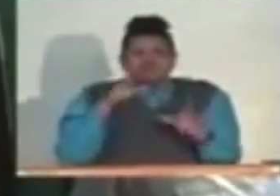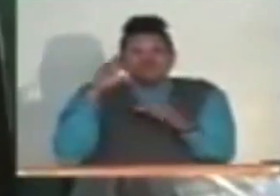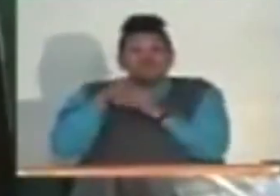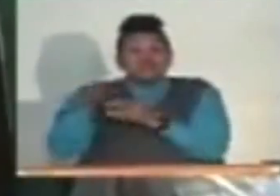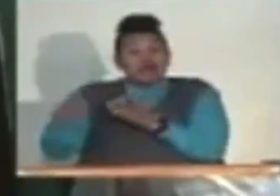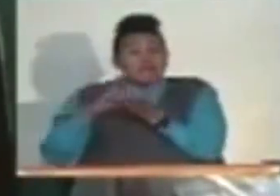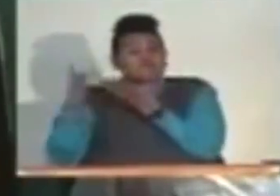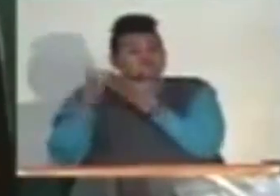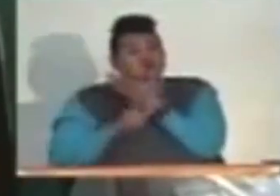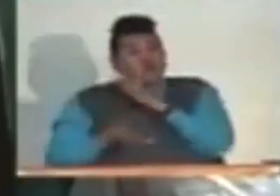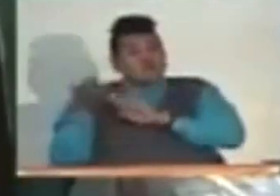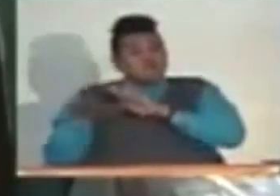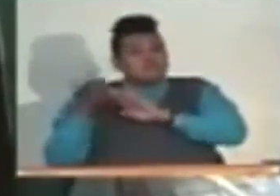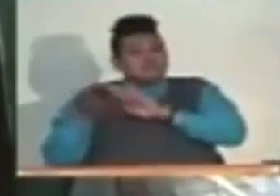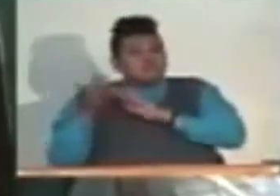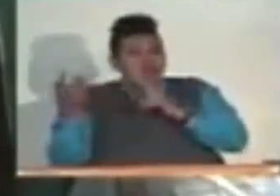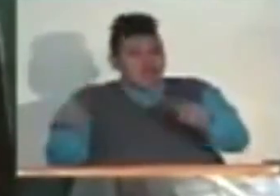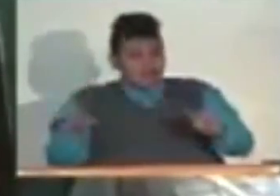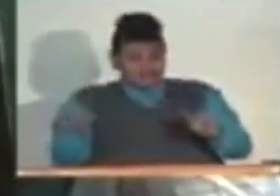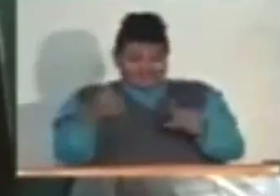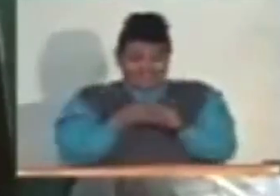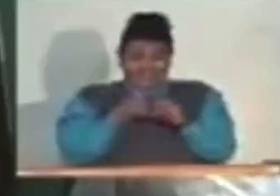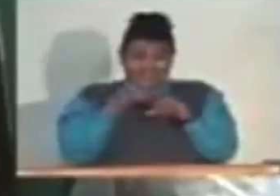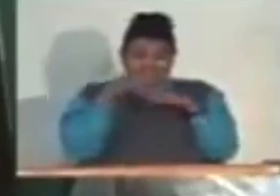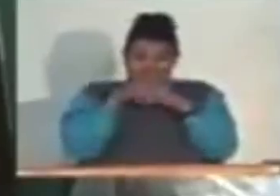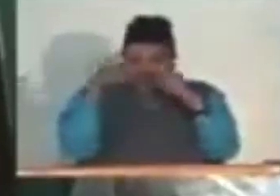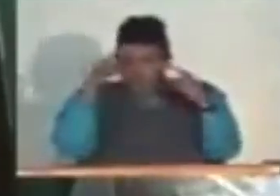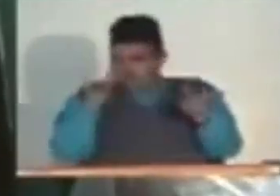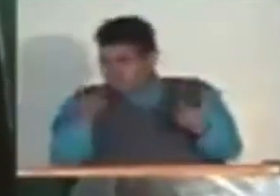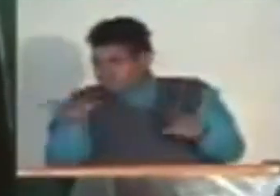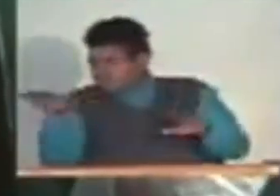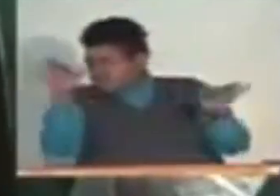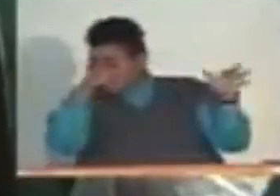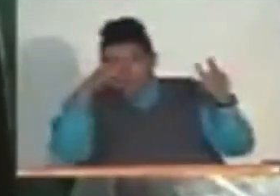program that had been entered into